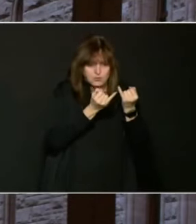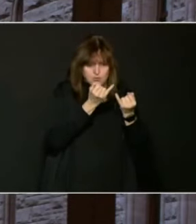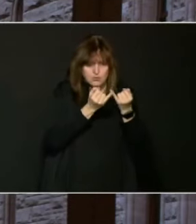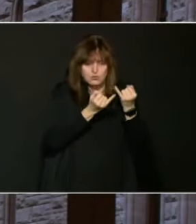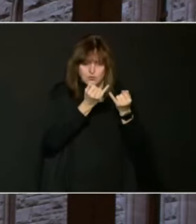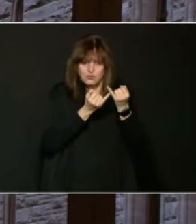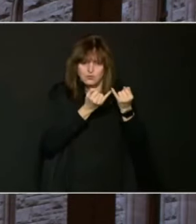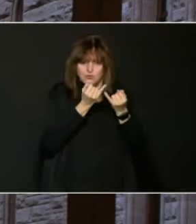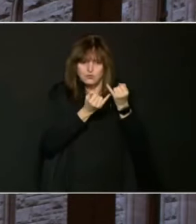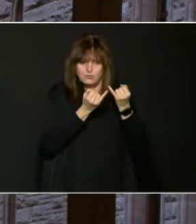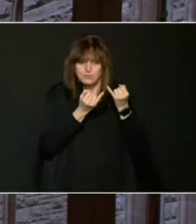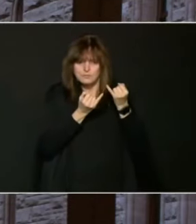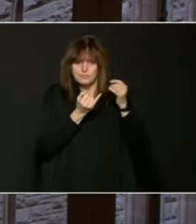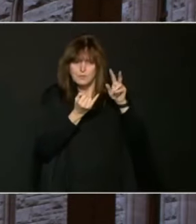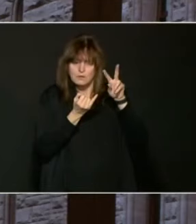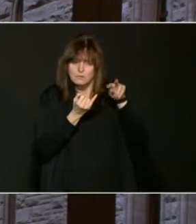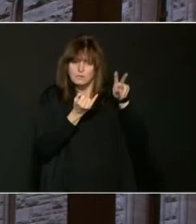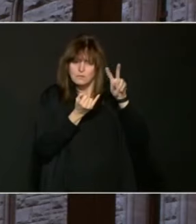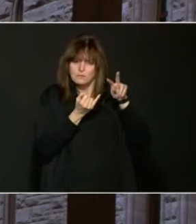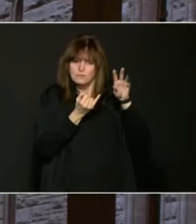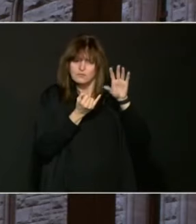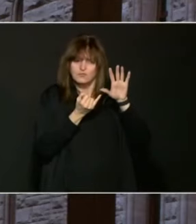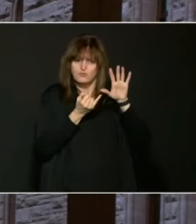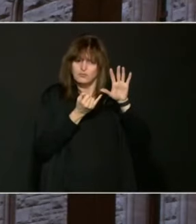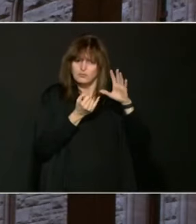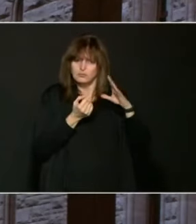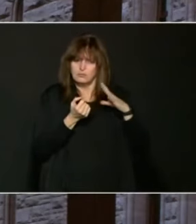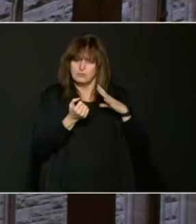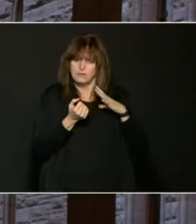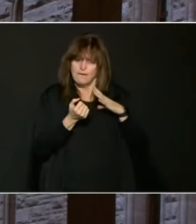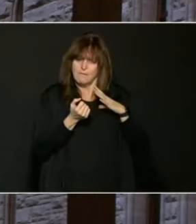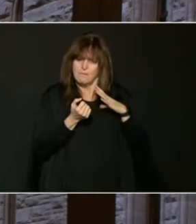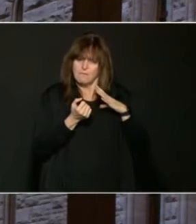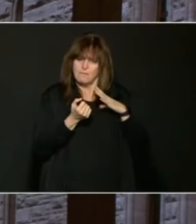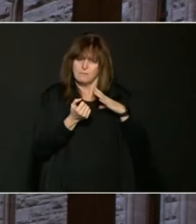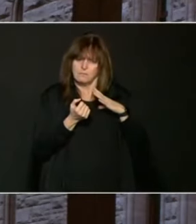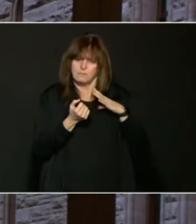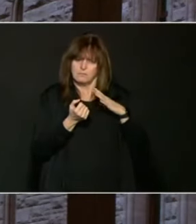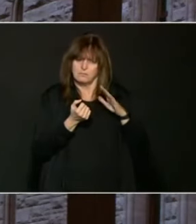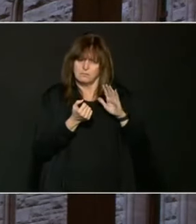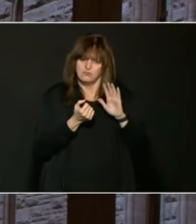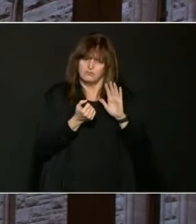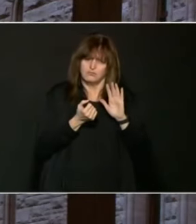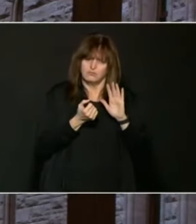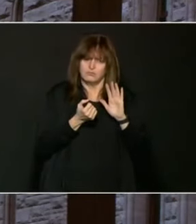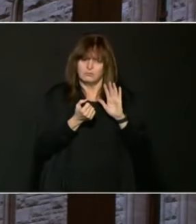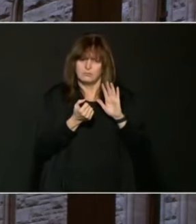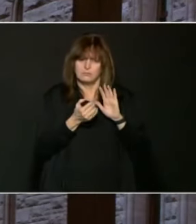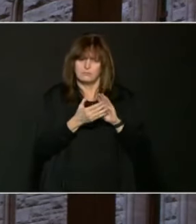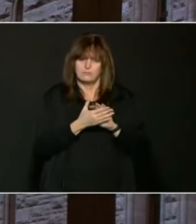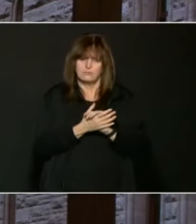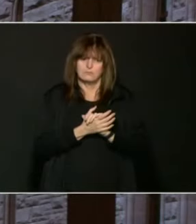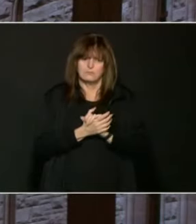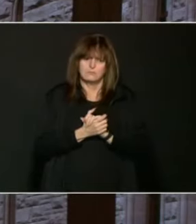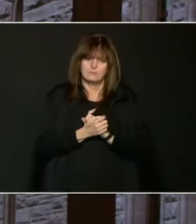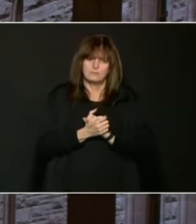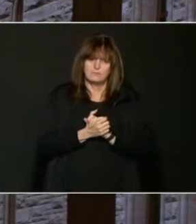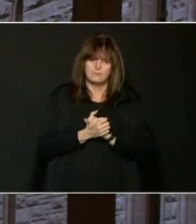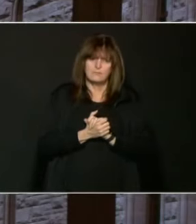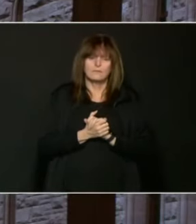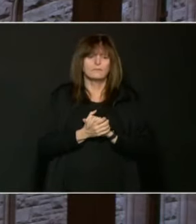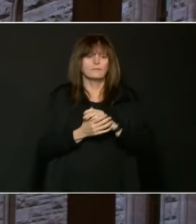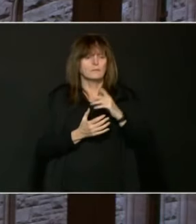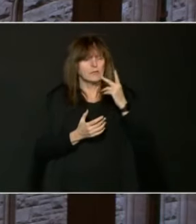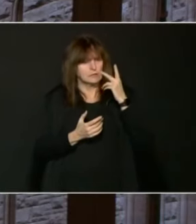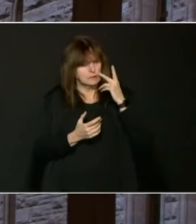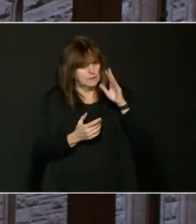interested in letting that move down to that any level below red. In that, we had seen his data recently, and we're